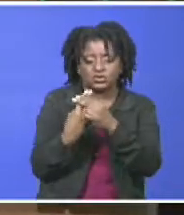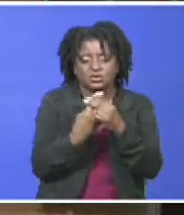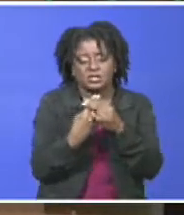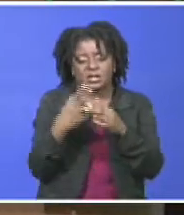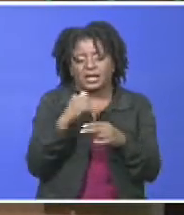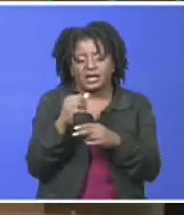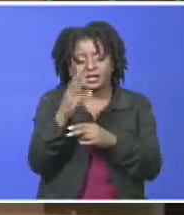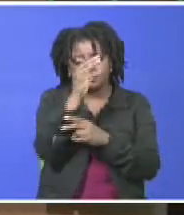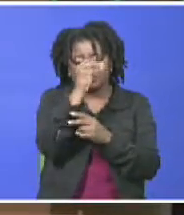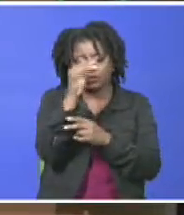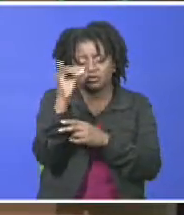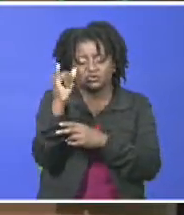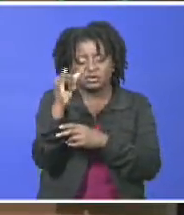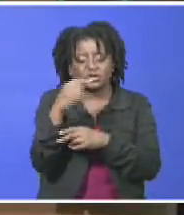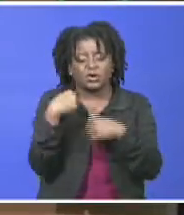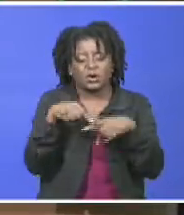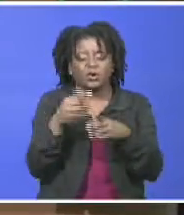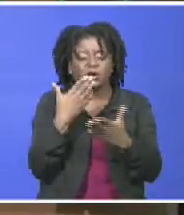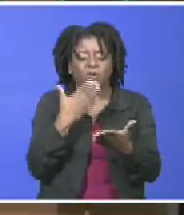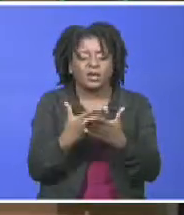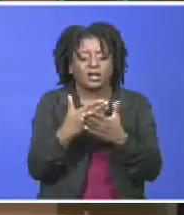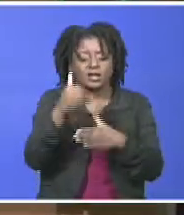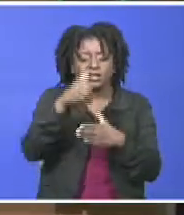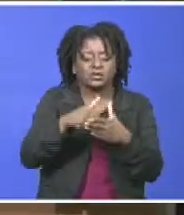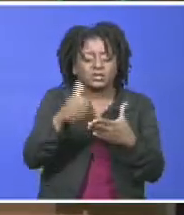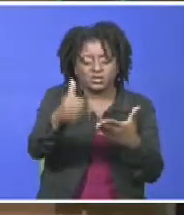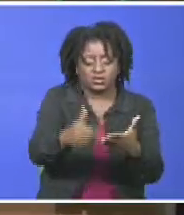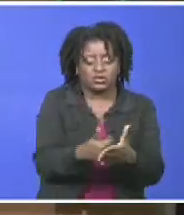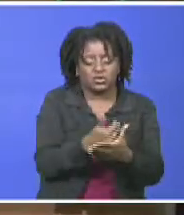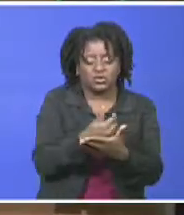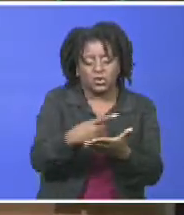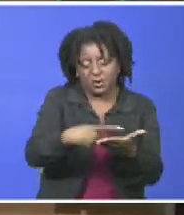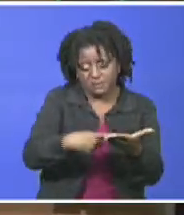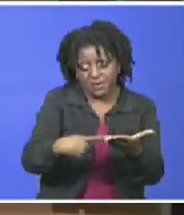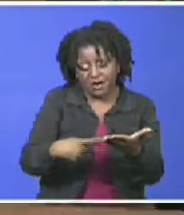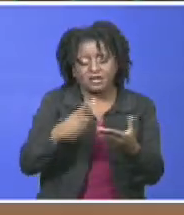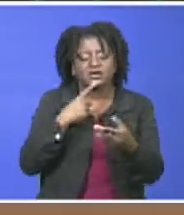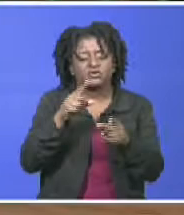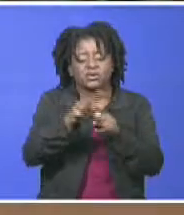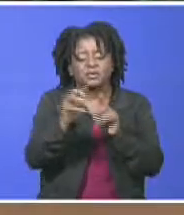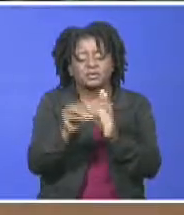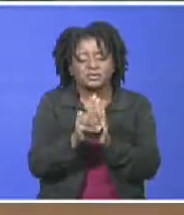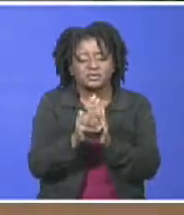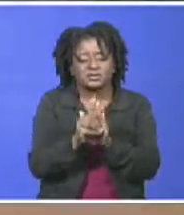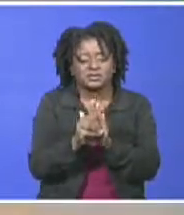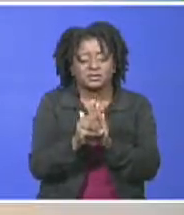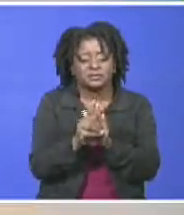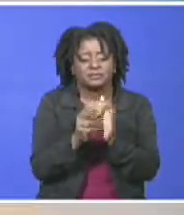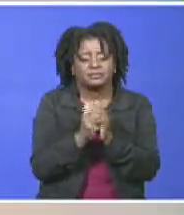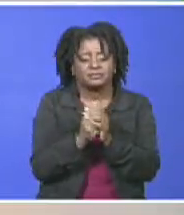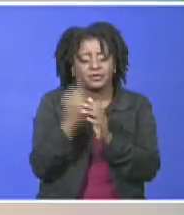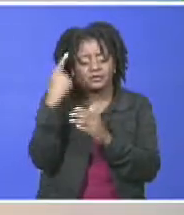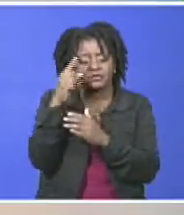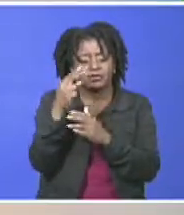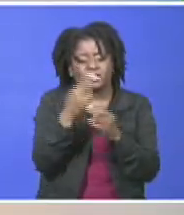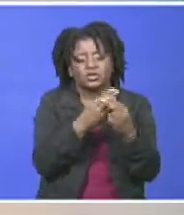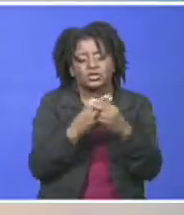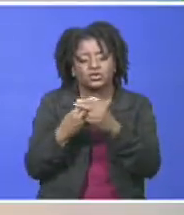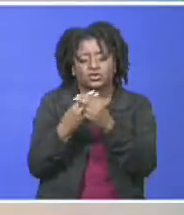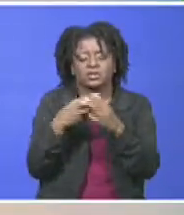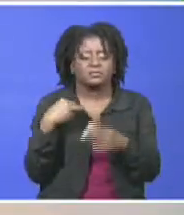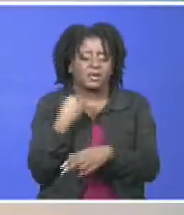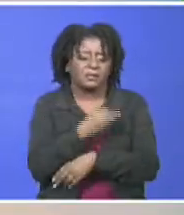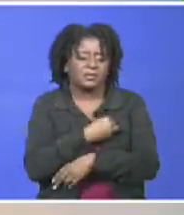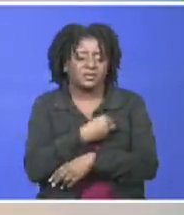some additional plans, including a new bargaining agreement, are on tap for union members. We're going to be launching